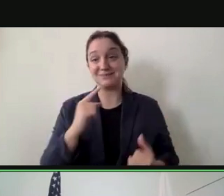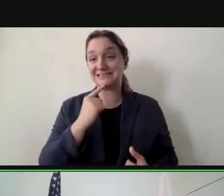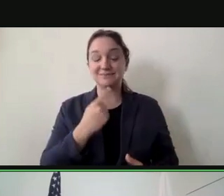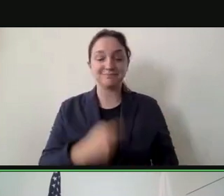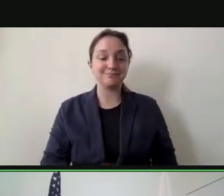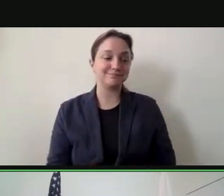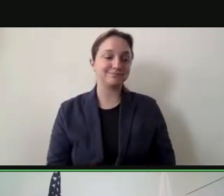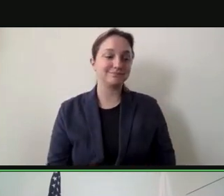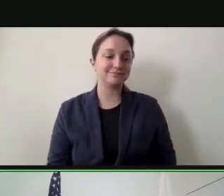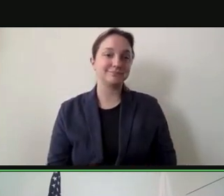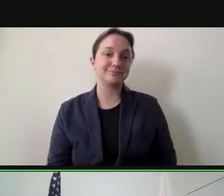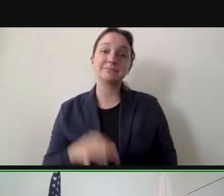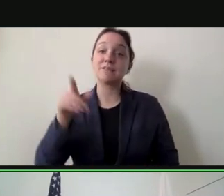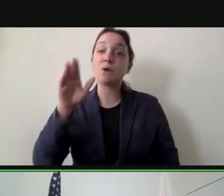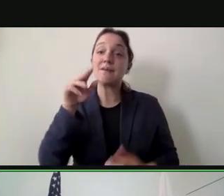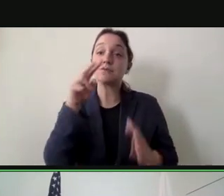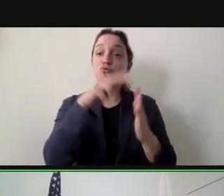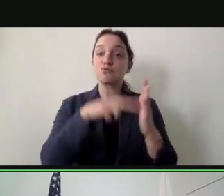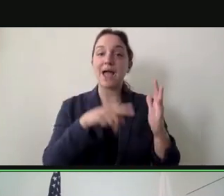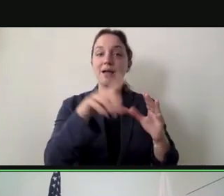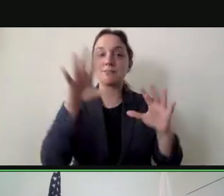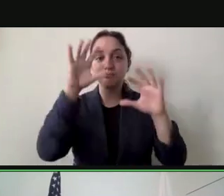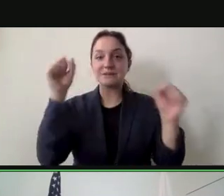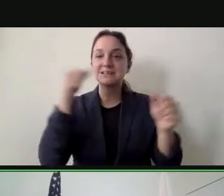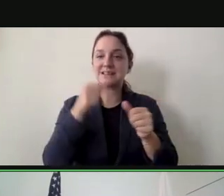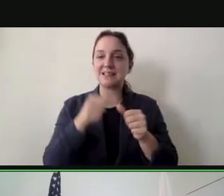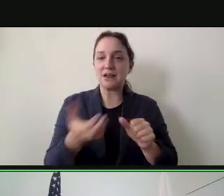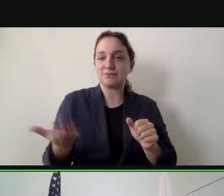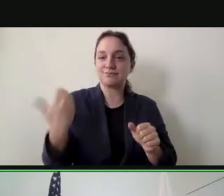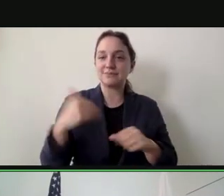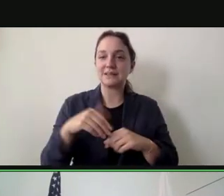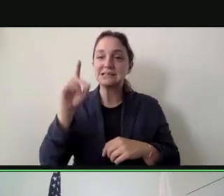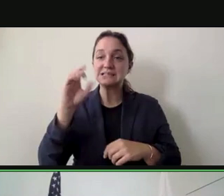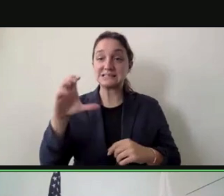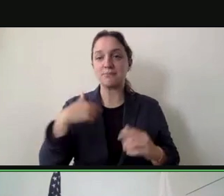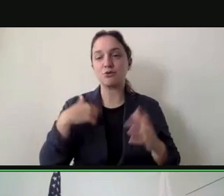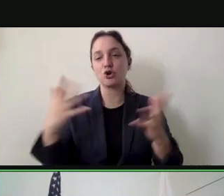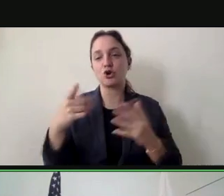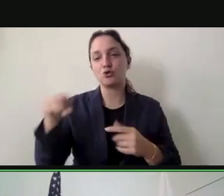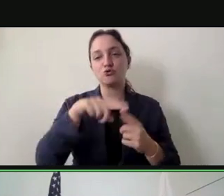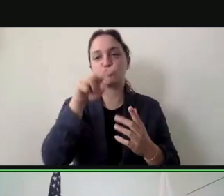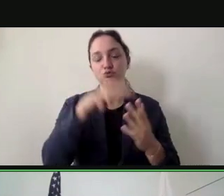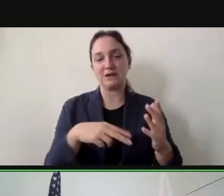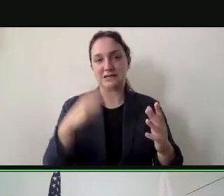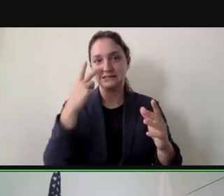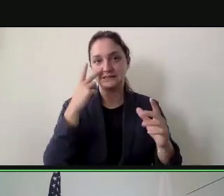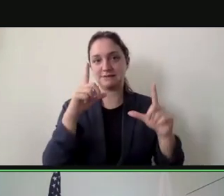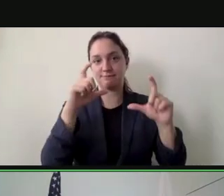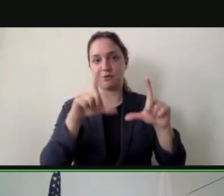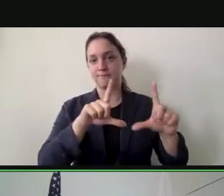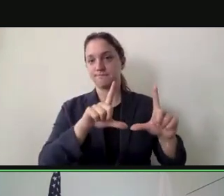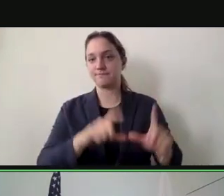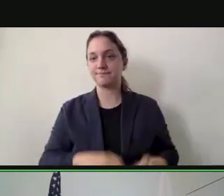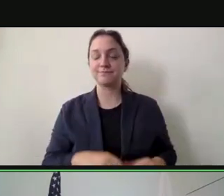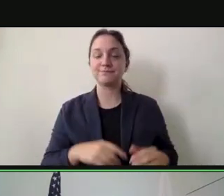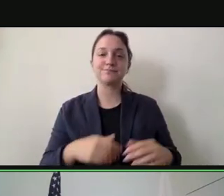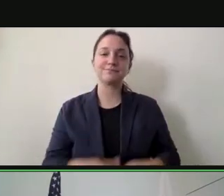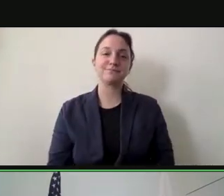refer you to the letter that the president sent to us all back in December, which is highlighted on this page. Next slide.